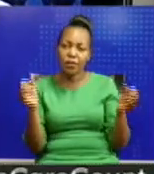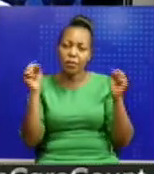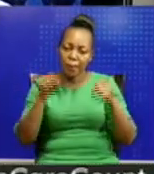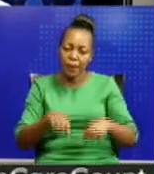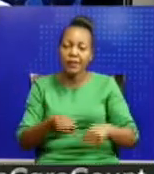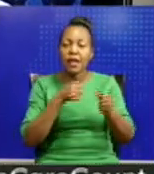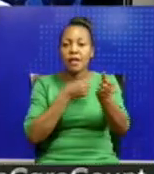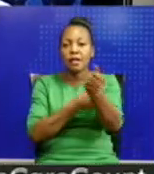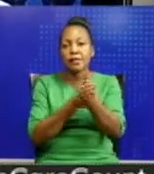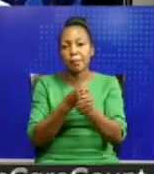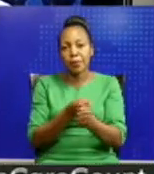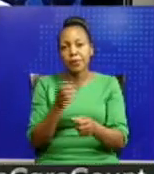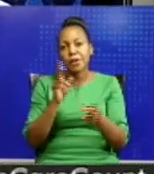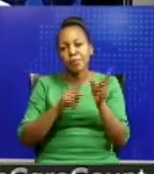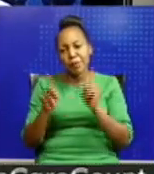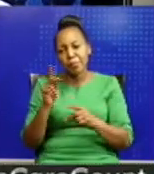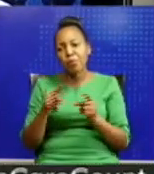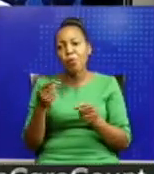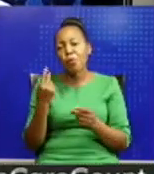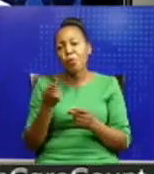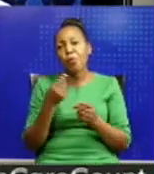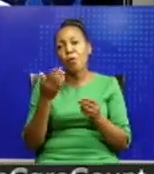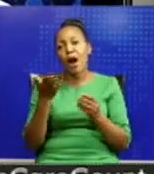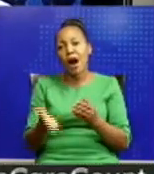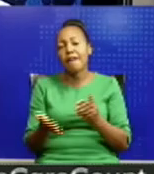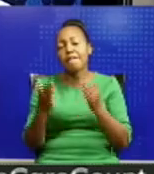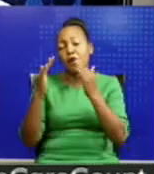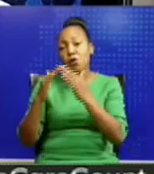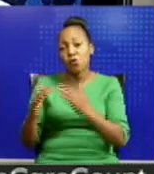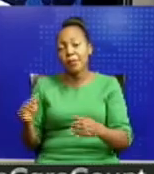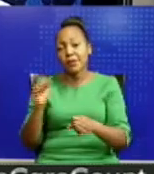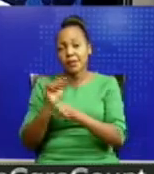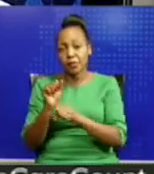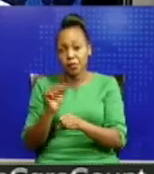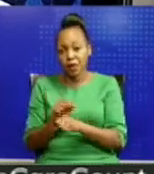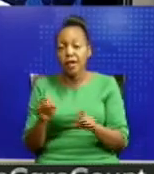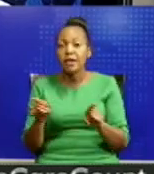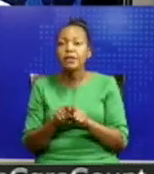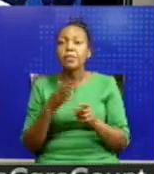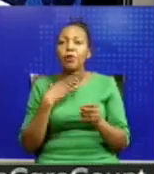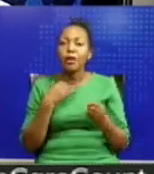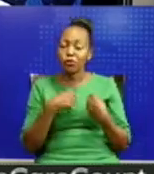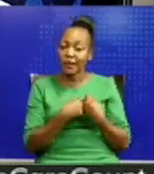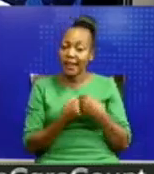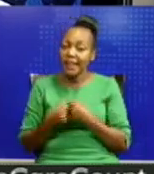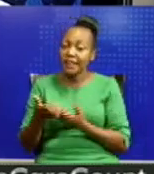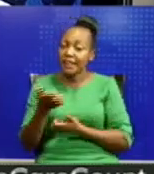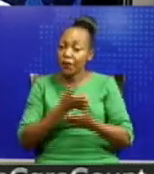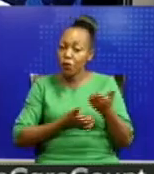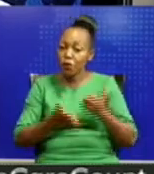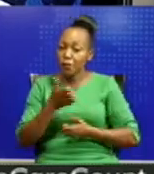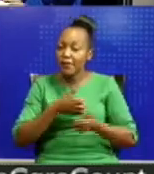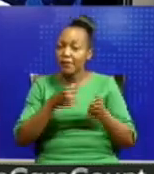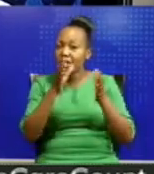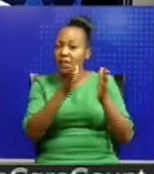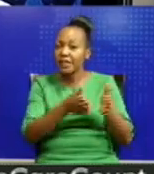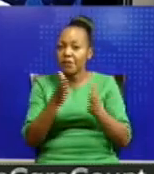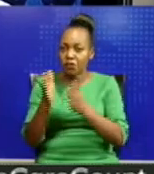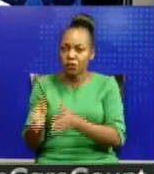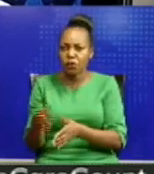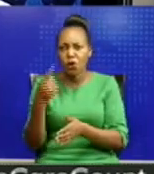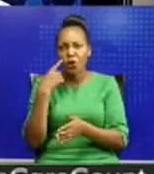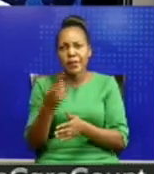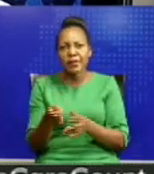support those who are doing unpaid care work. And I also want to challenge the economists, because we have always seen